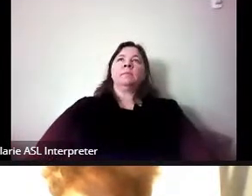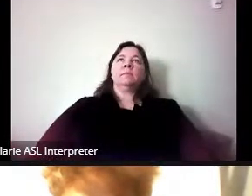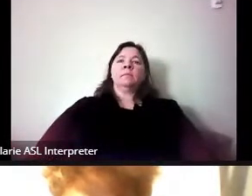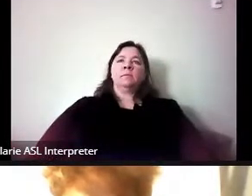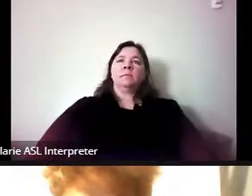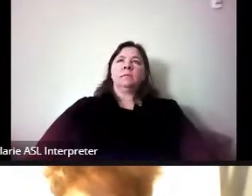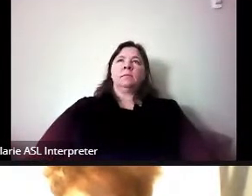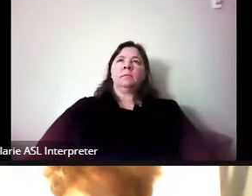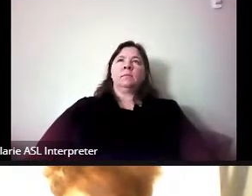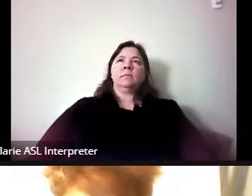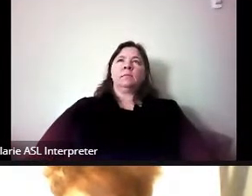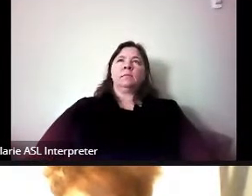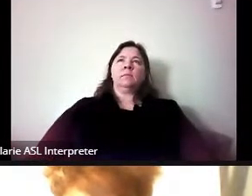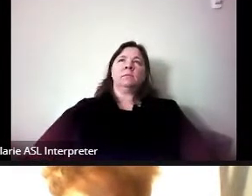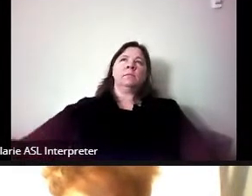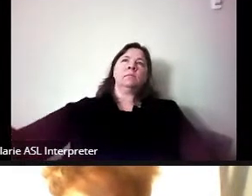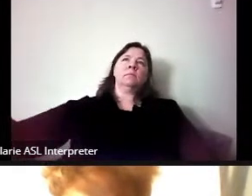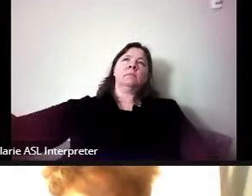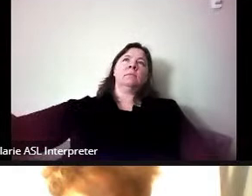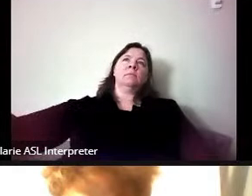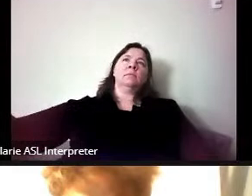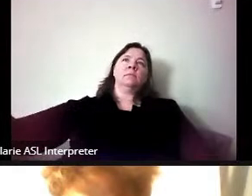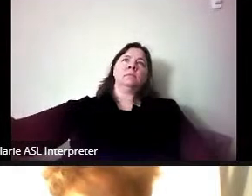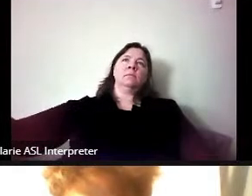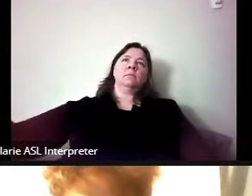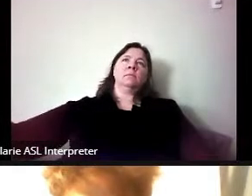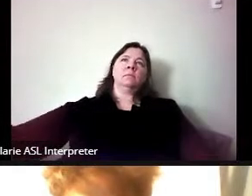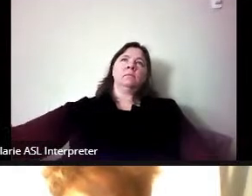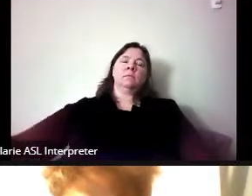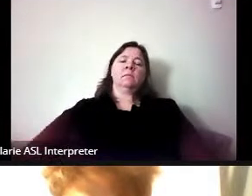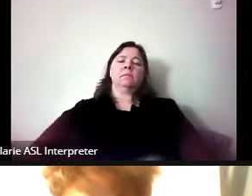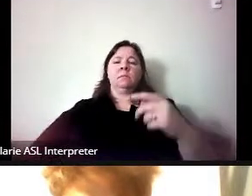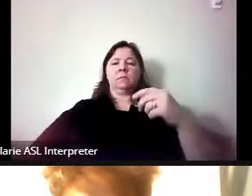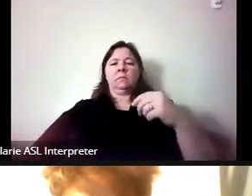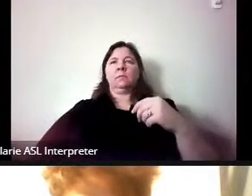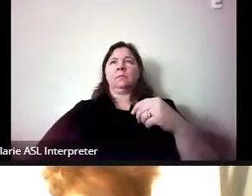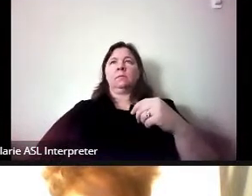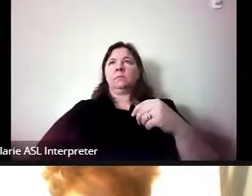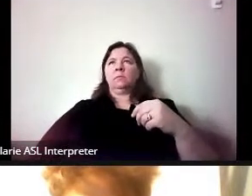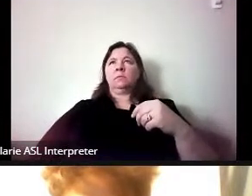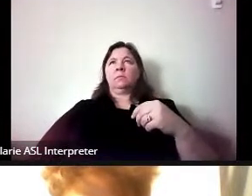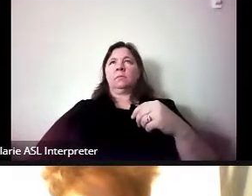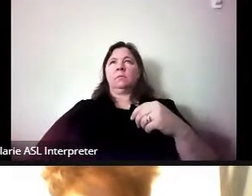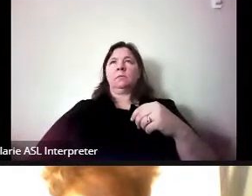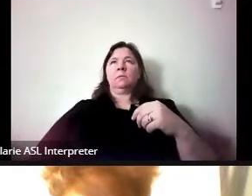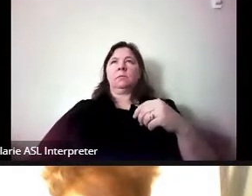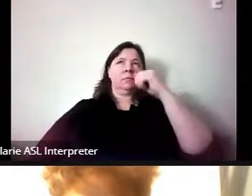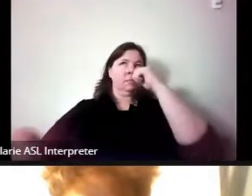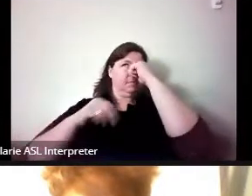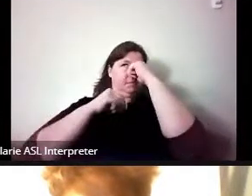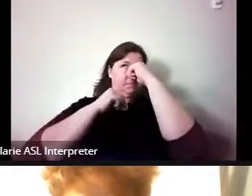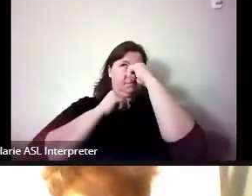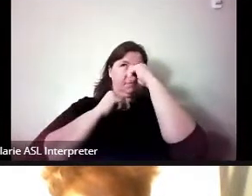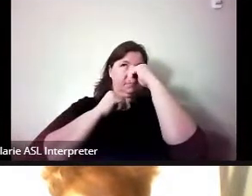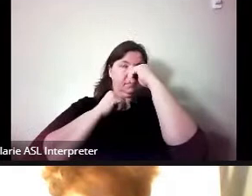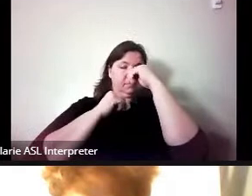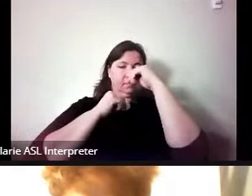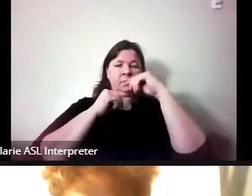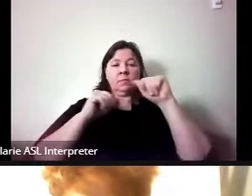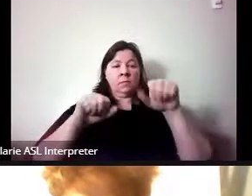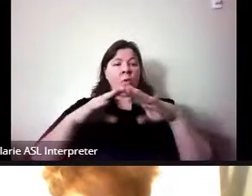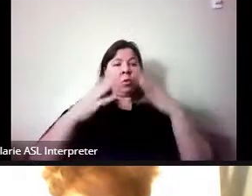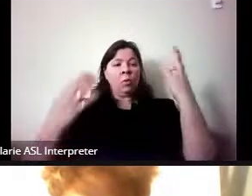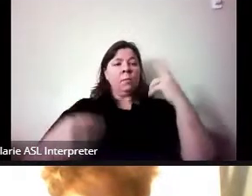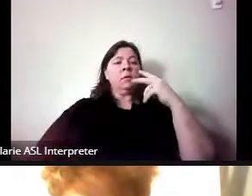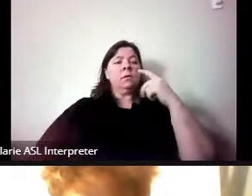Ibim, do you have a question to ask at the moment, or is your hand just still up from before? You can unmute